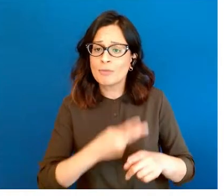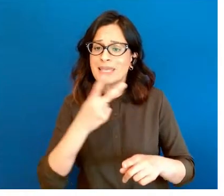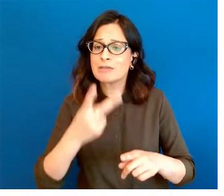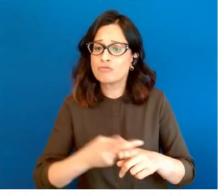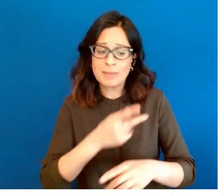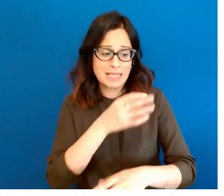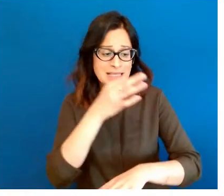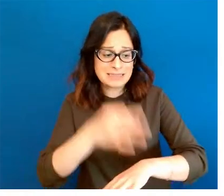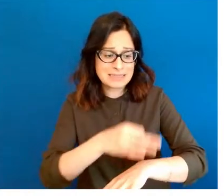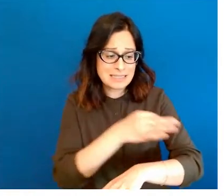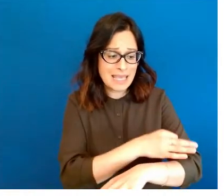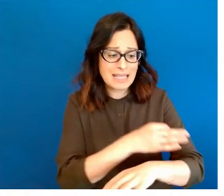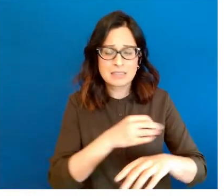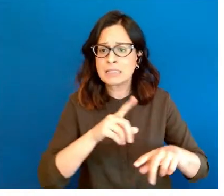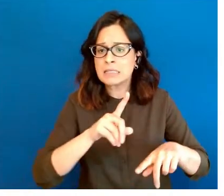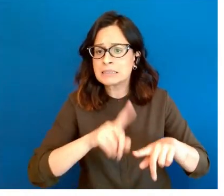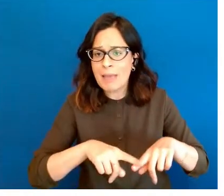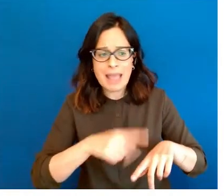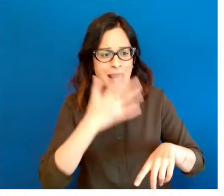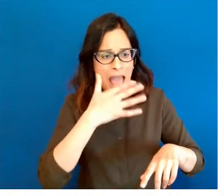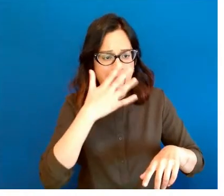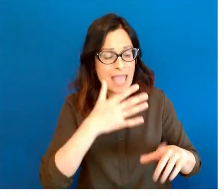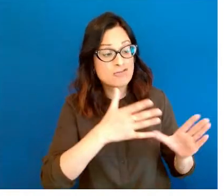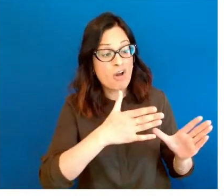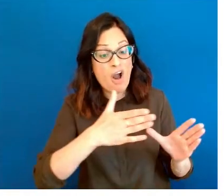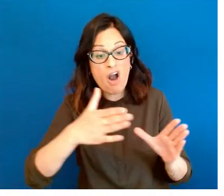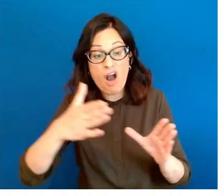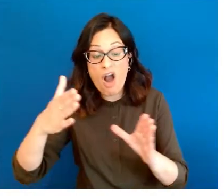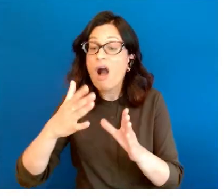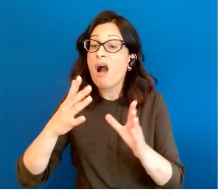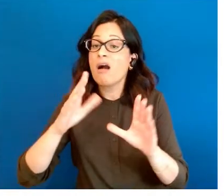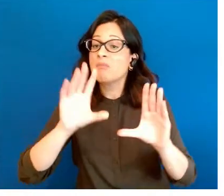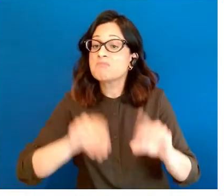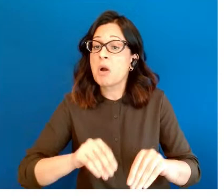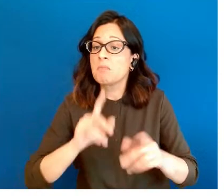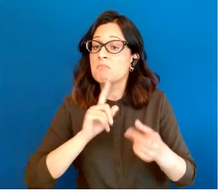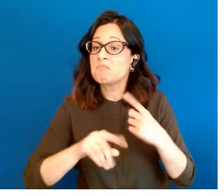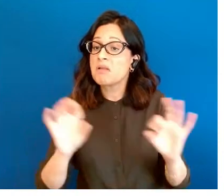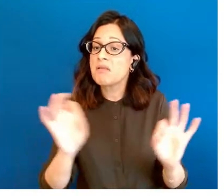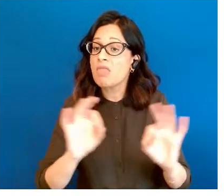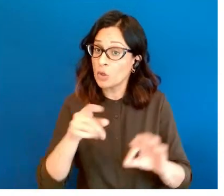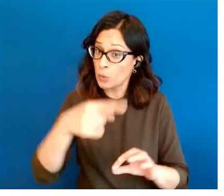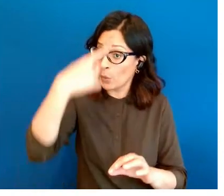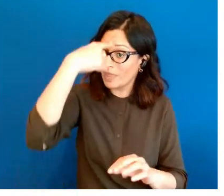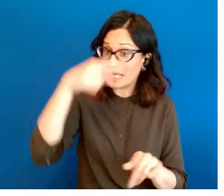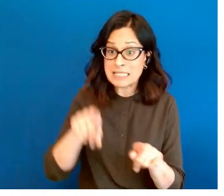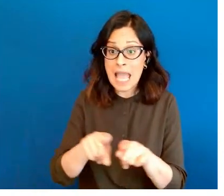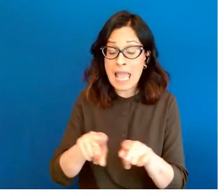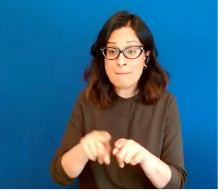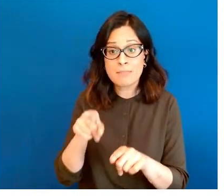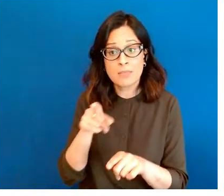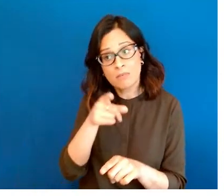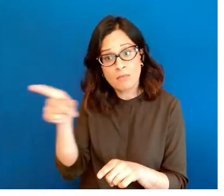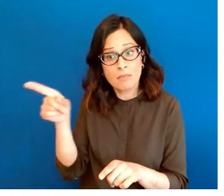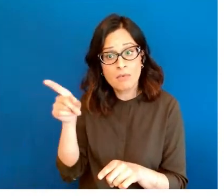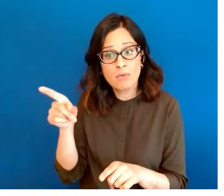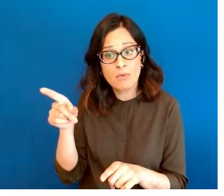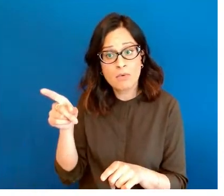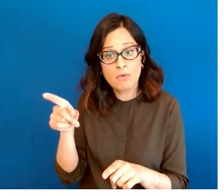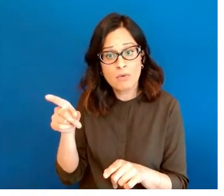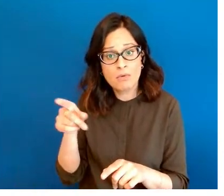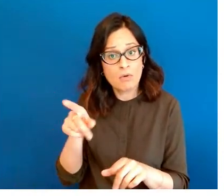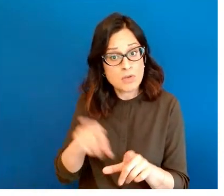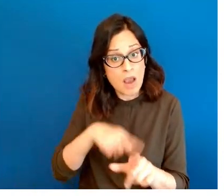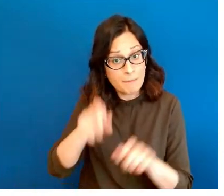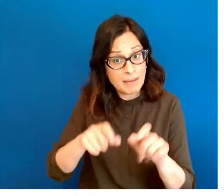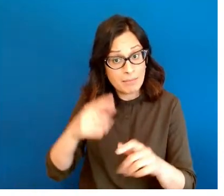stages to see if they've outgrown their allergies. Would you request doing repeat skin prick testing for young people and